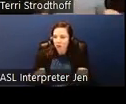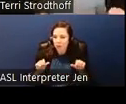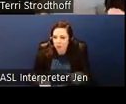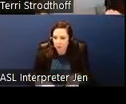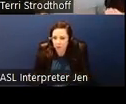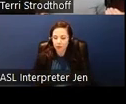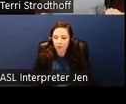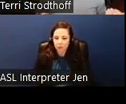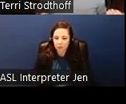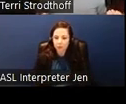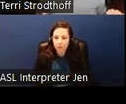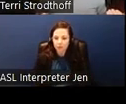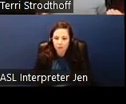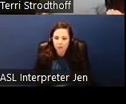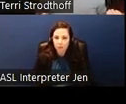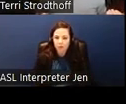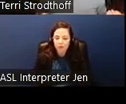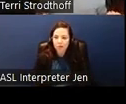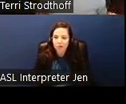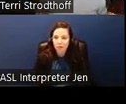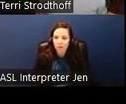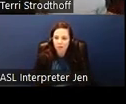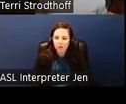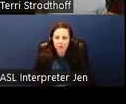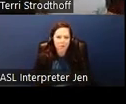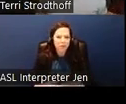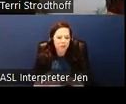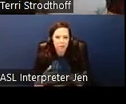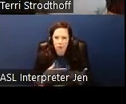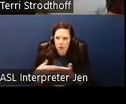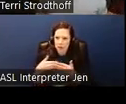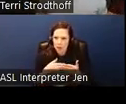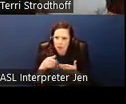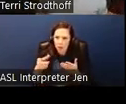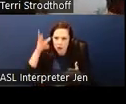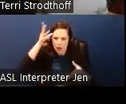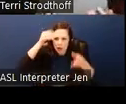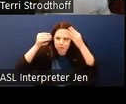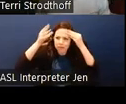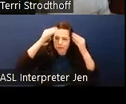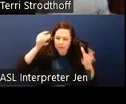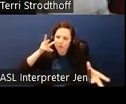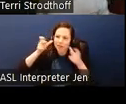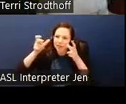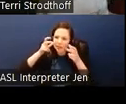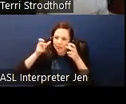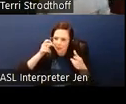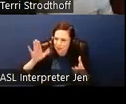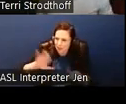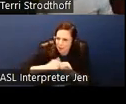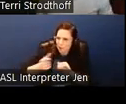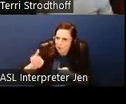it taking in? What is the baby taking in the world? How is it relating and understanding to the world? And one of the ways that all of